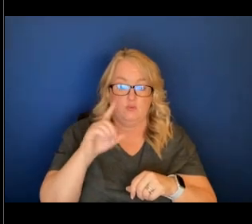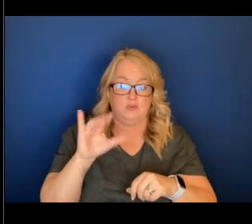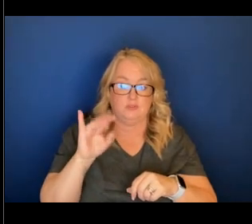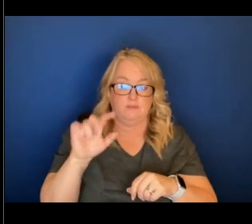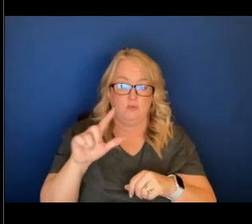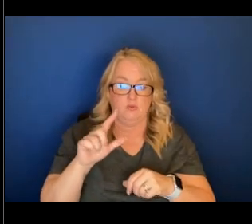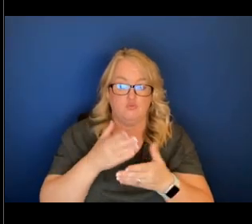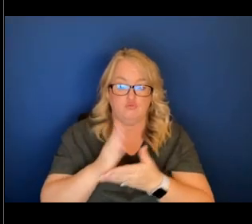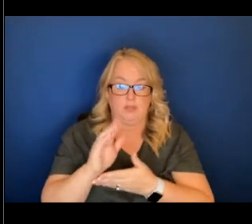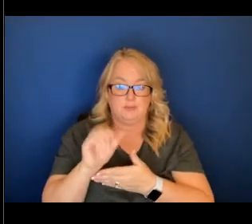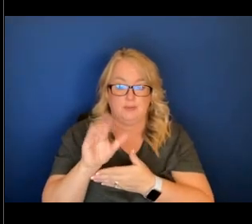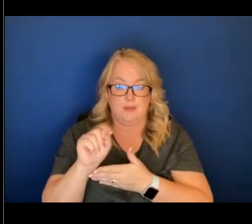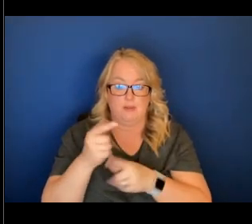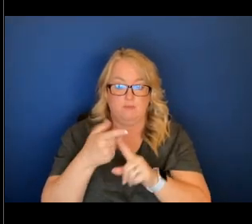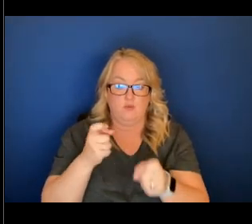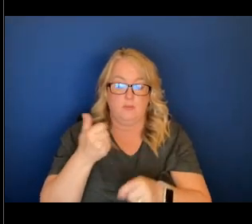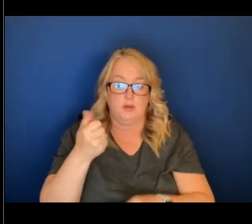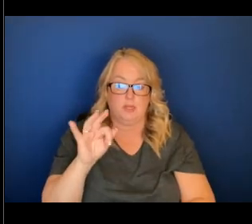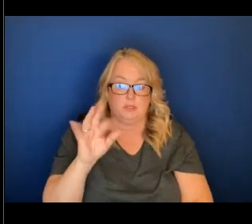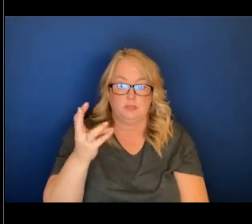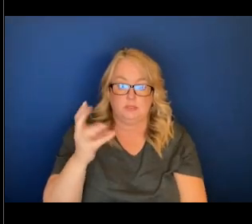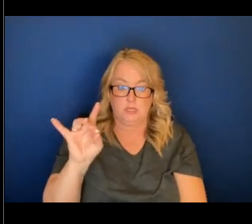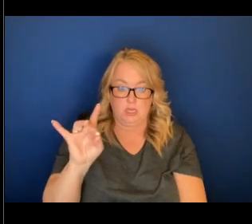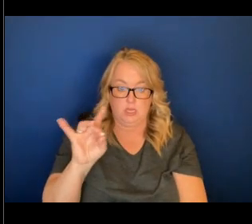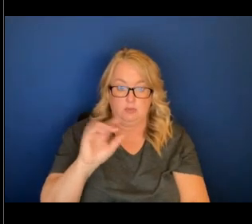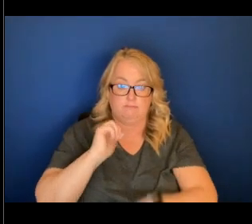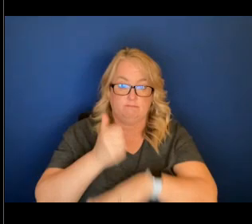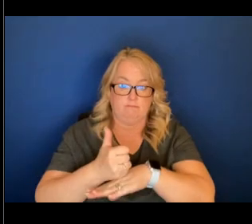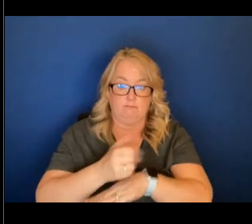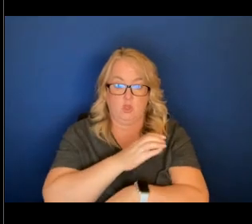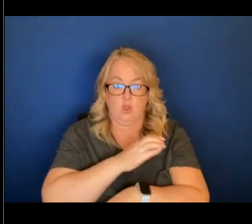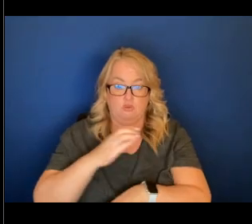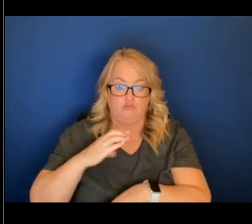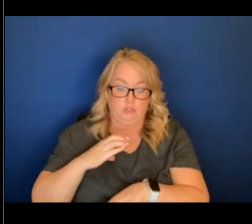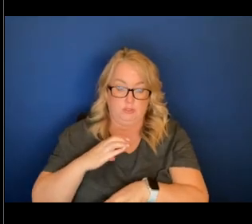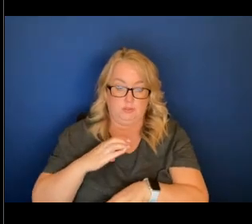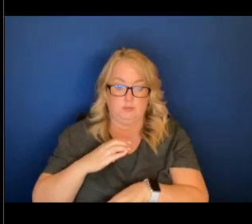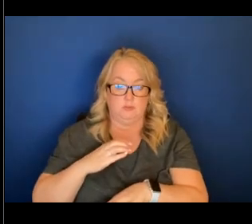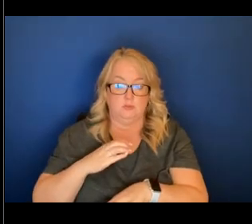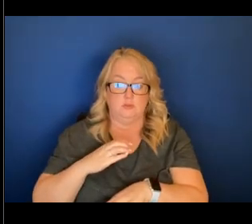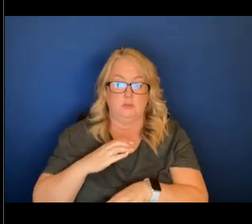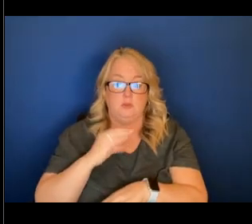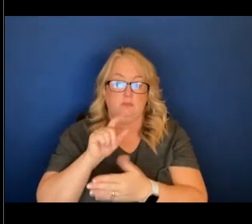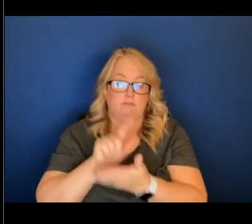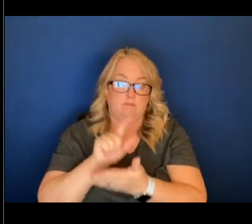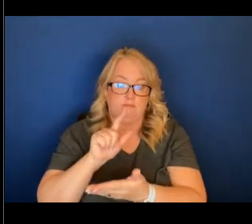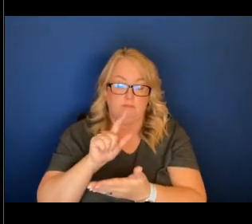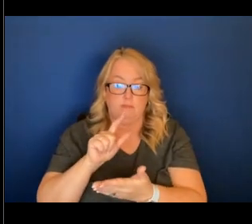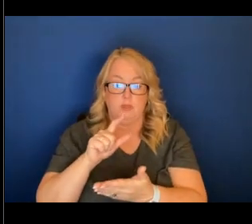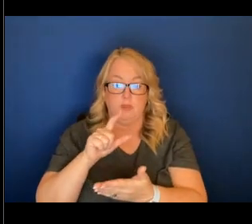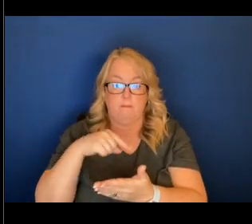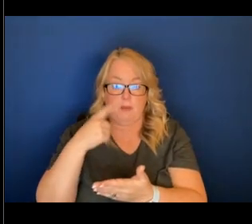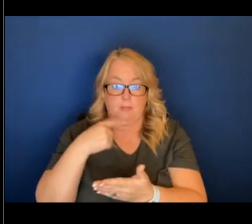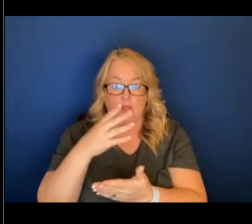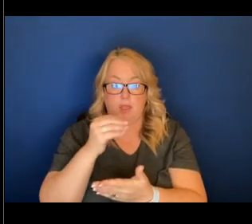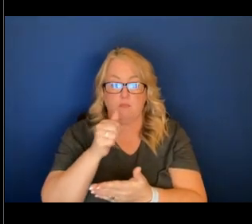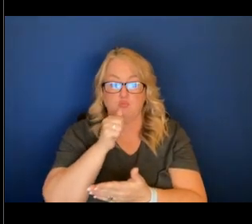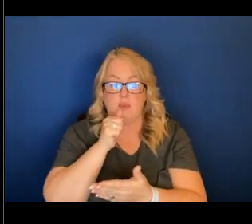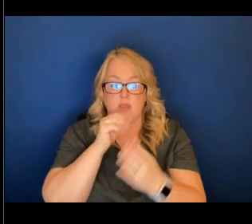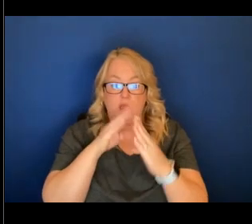Act of 1968 was enacted by Congress and outlawed public and